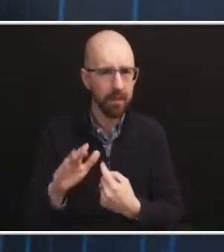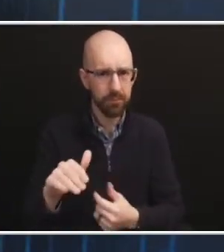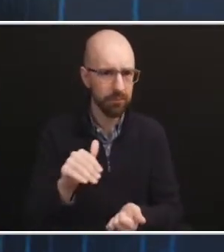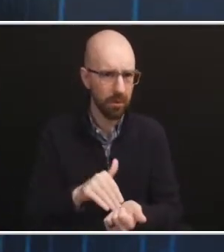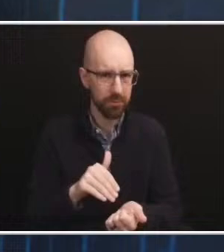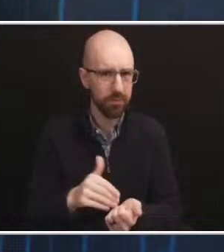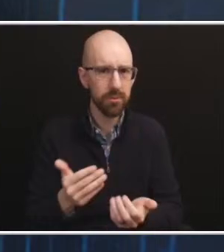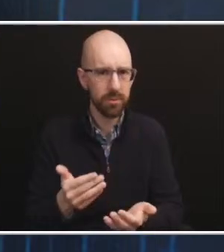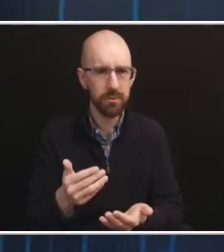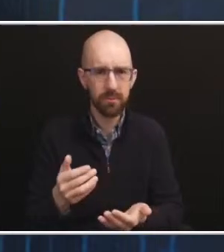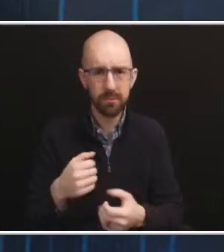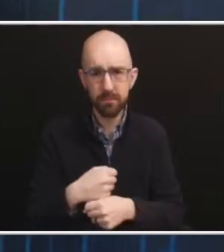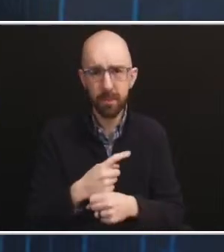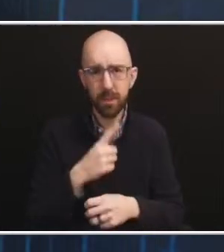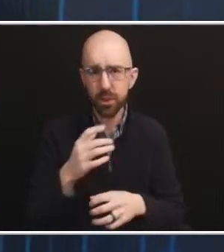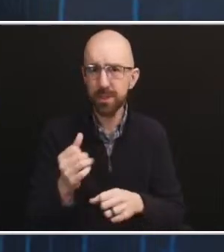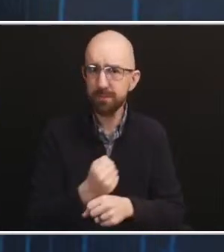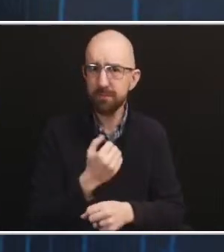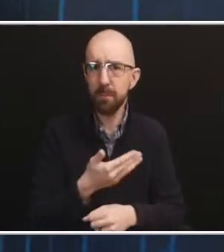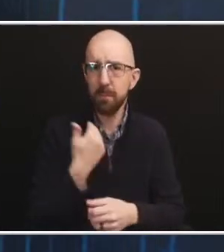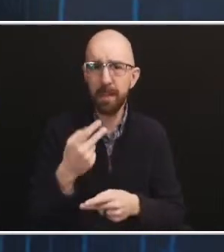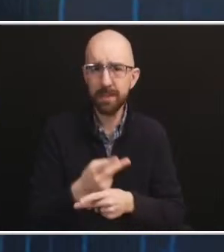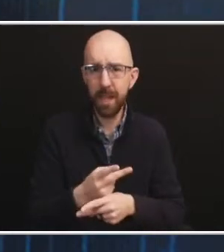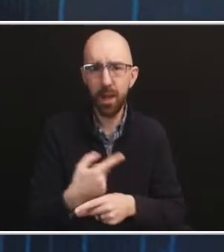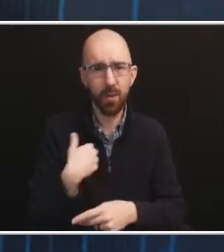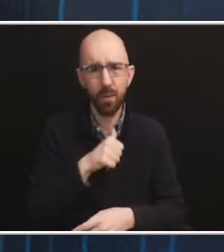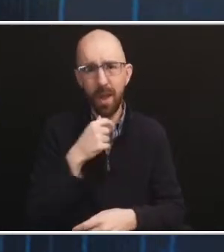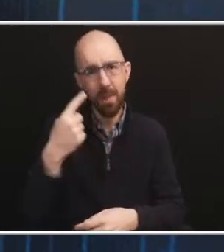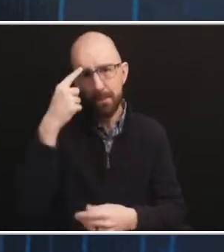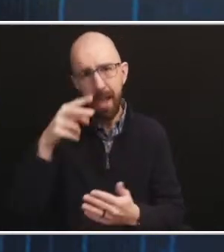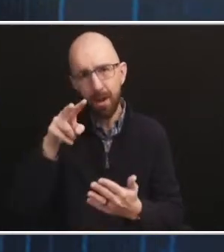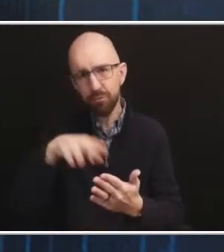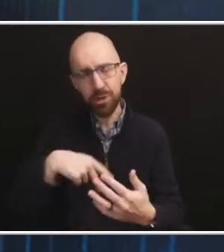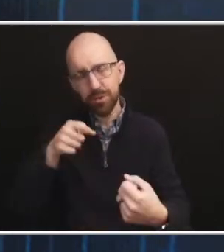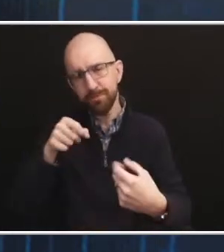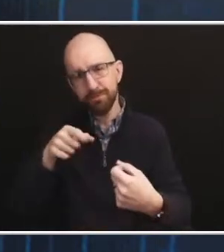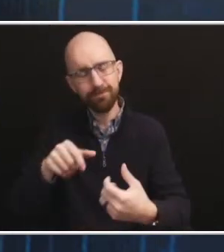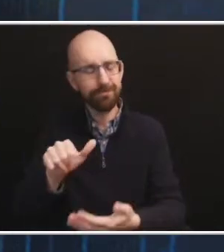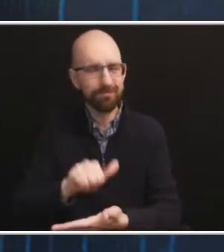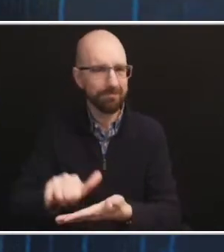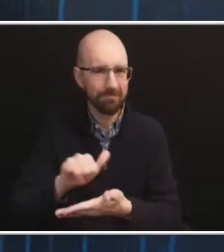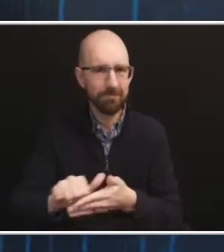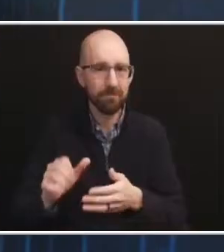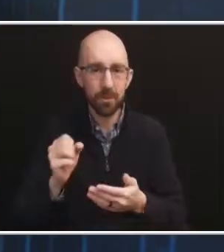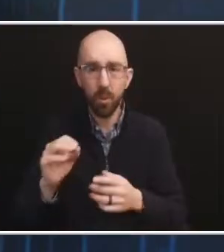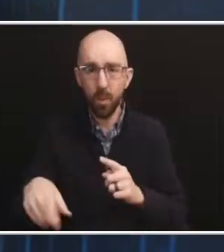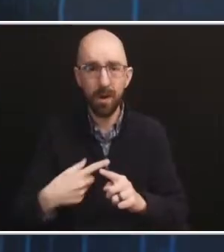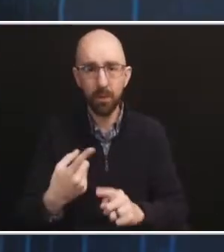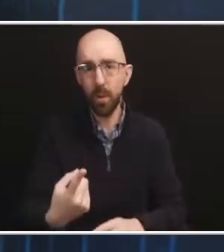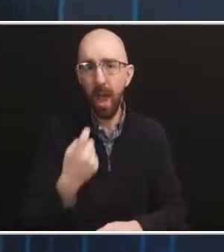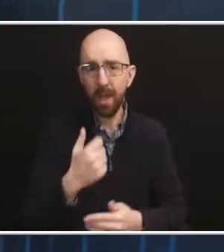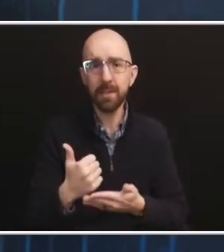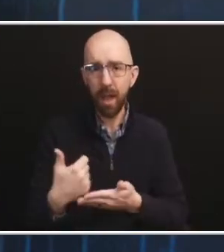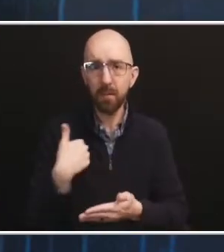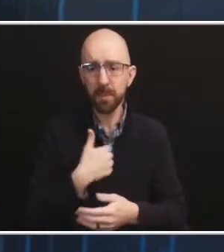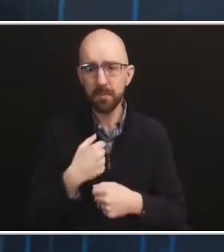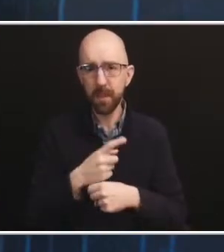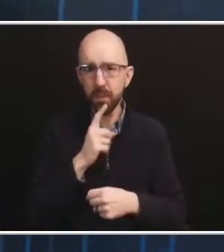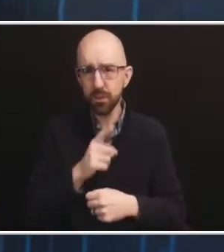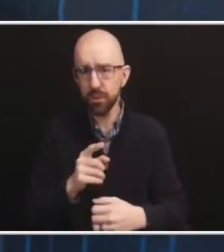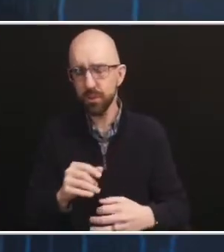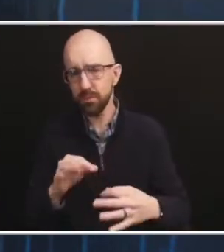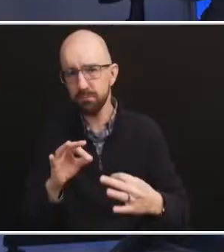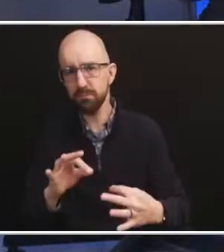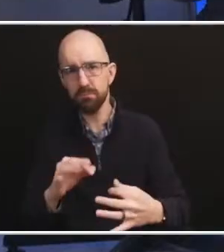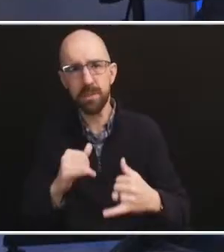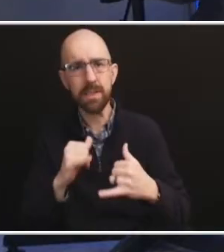give the best care that they can, and we're not mind readers. And so when we have people ask those questions, that really helps us make sure we're on the same page of how we can best care for the